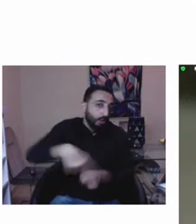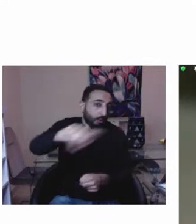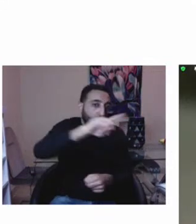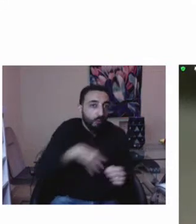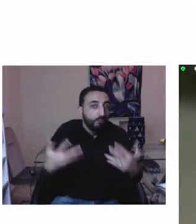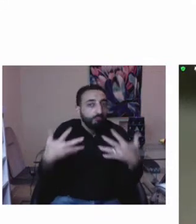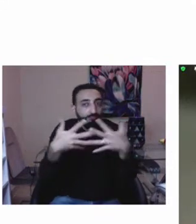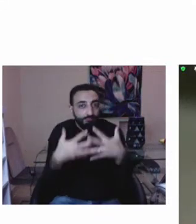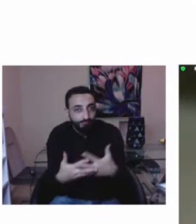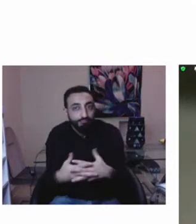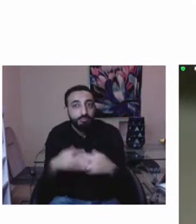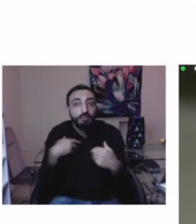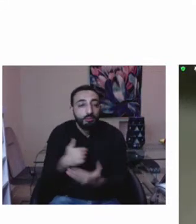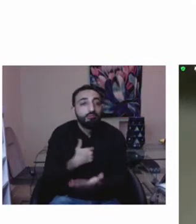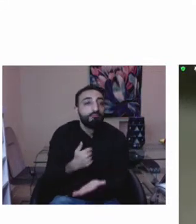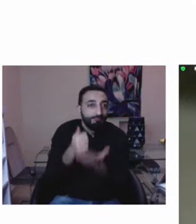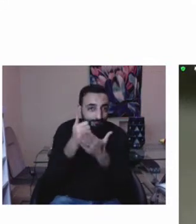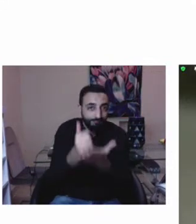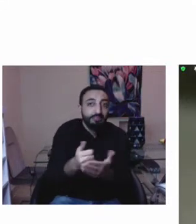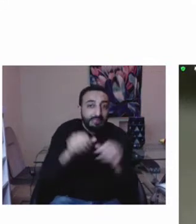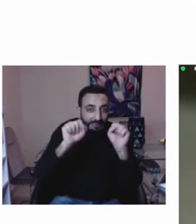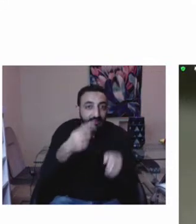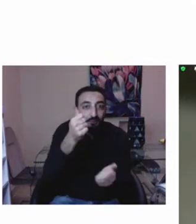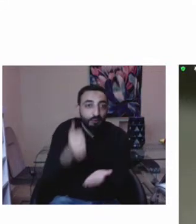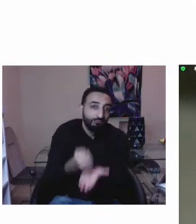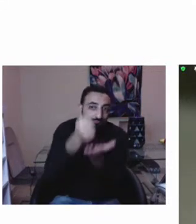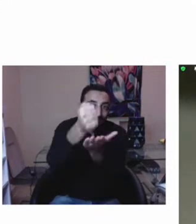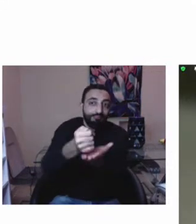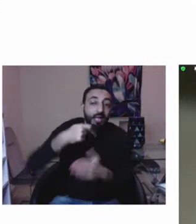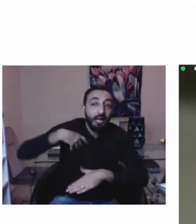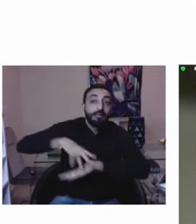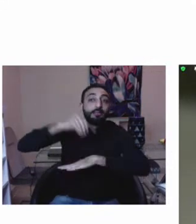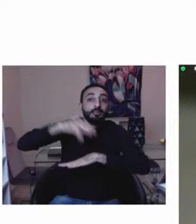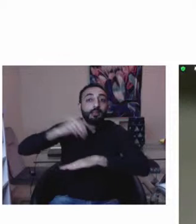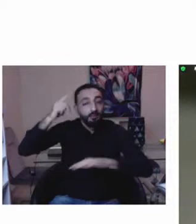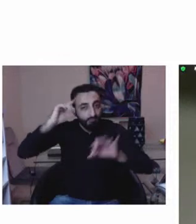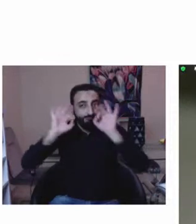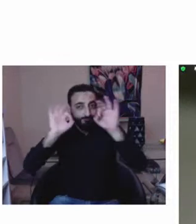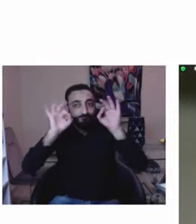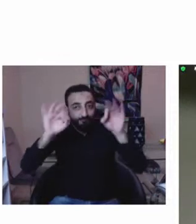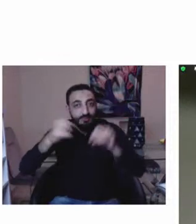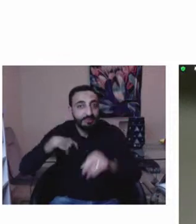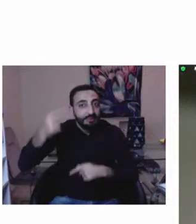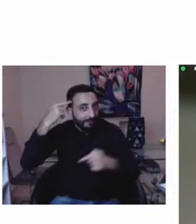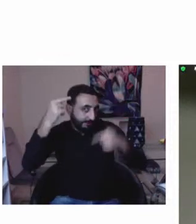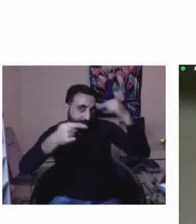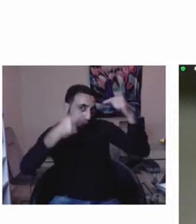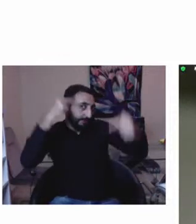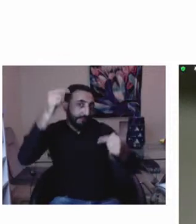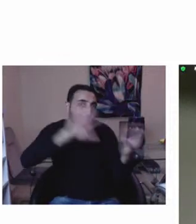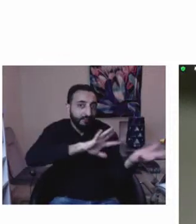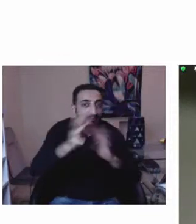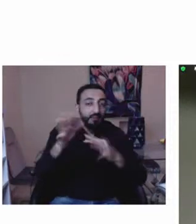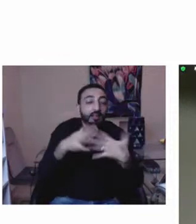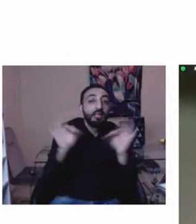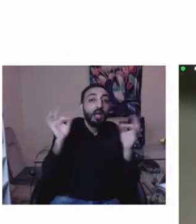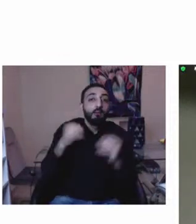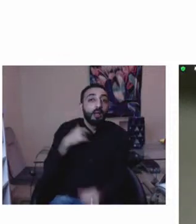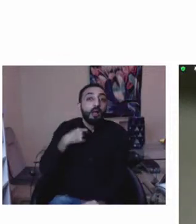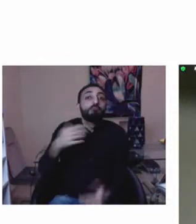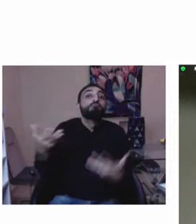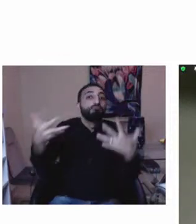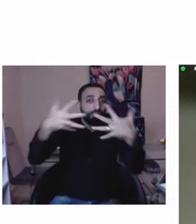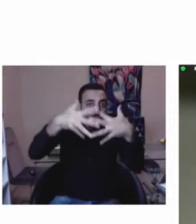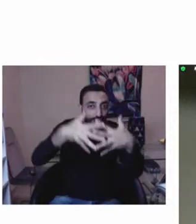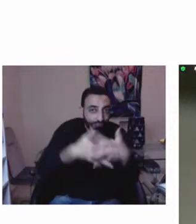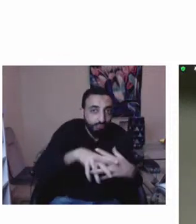and FBA, to achieve synergies and to ensure as much of an impact as possible in strengthening the